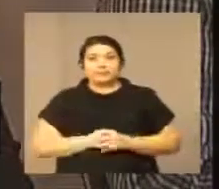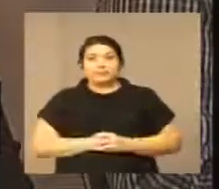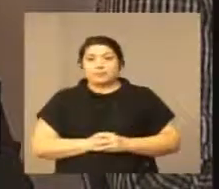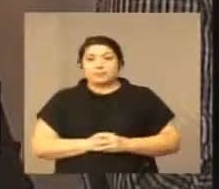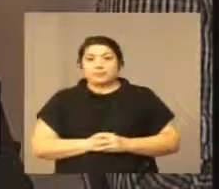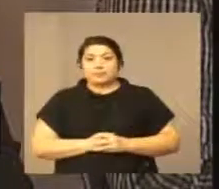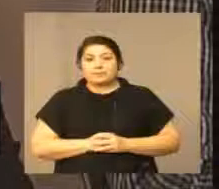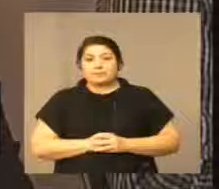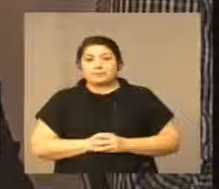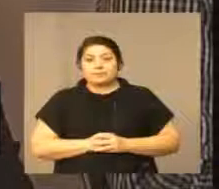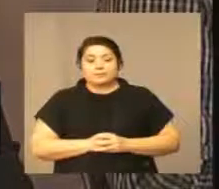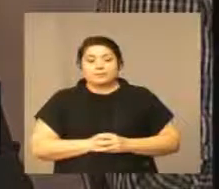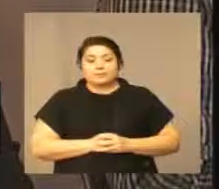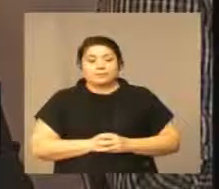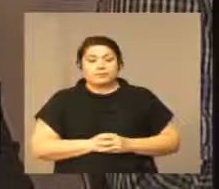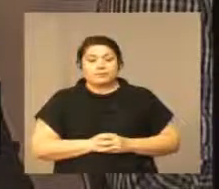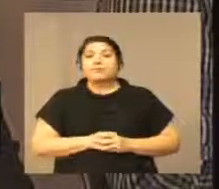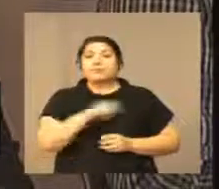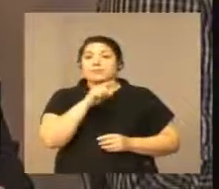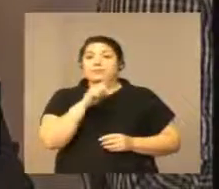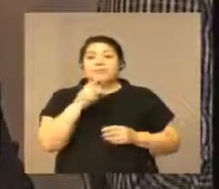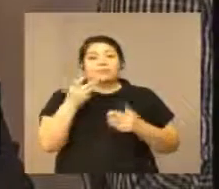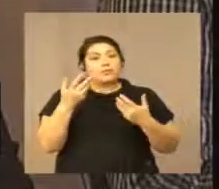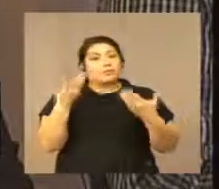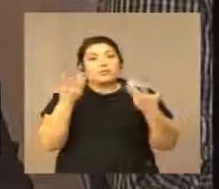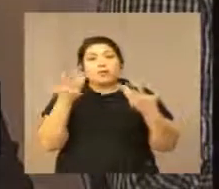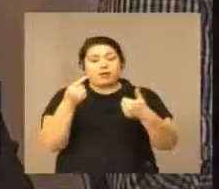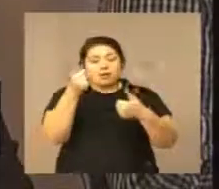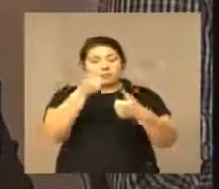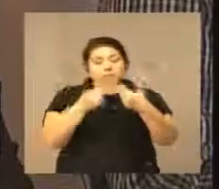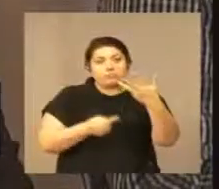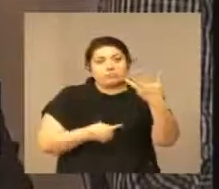You know, definitely the social determinants of health